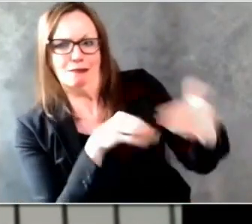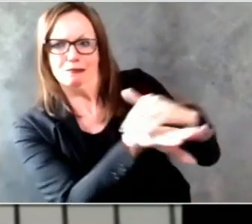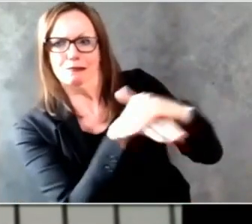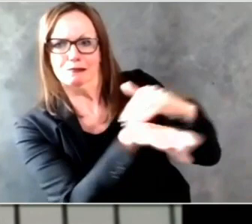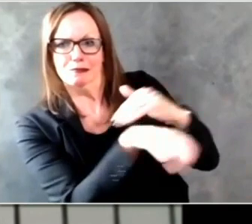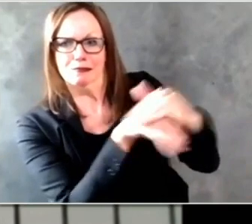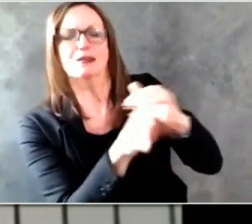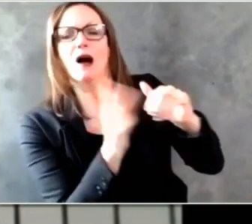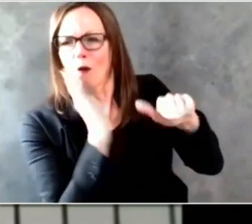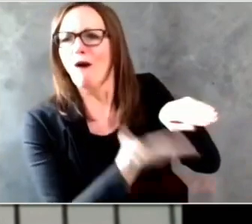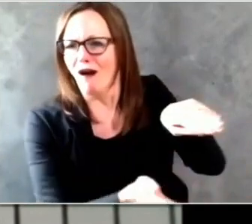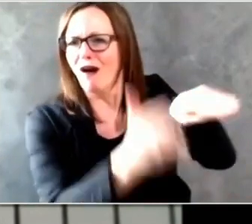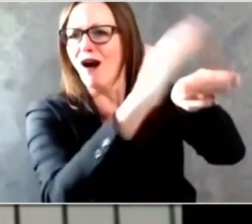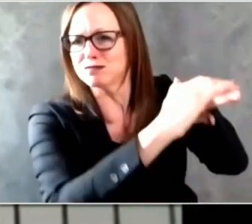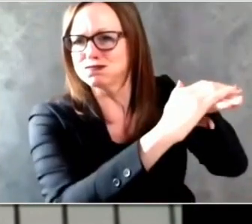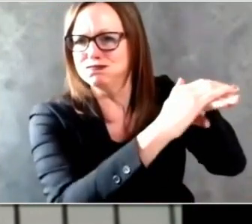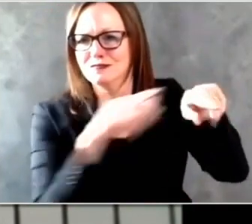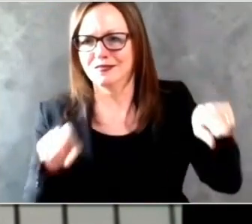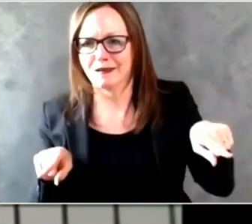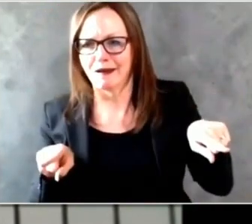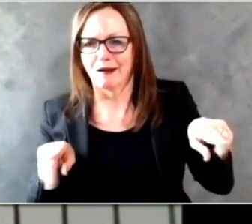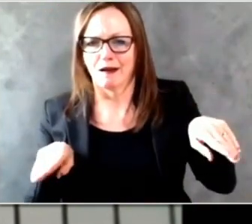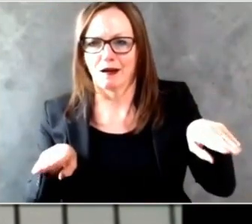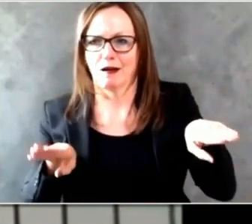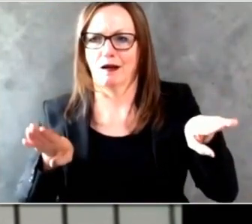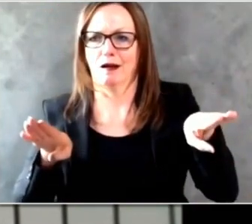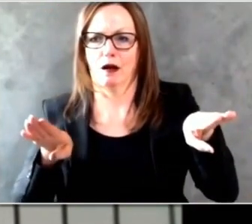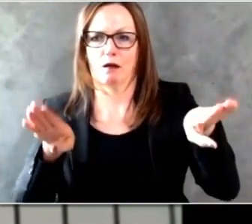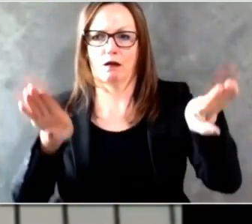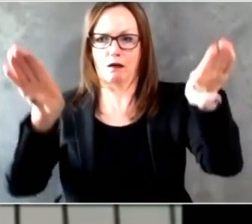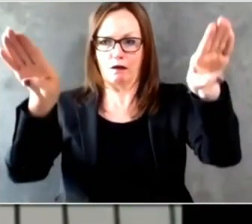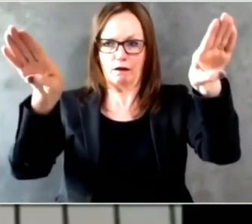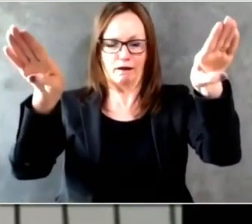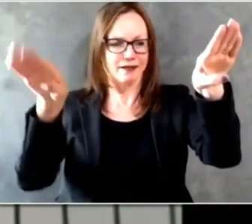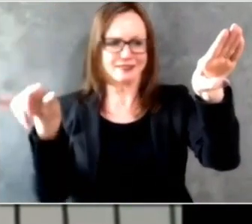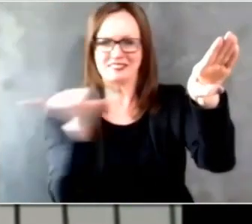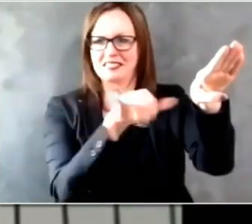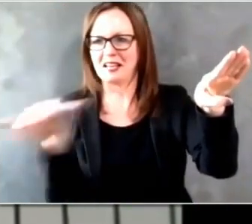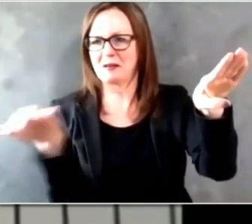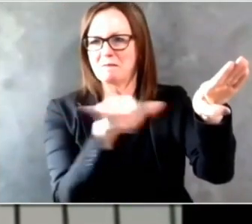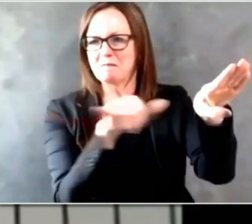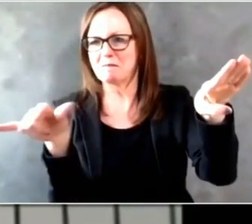result of this disease. And Courtney, do you have a follow-up?